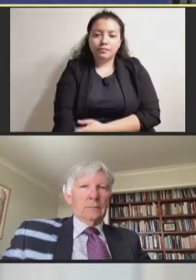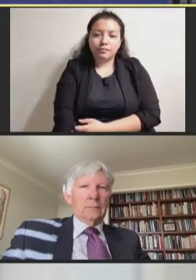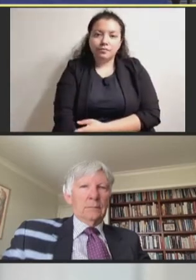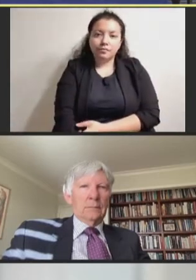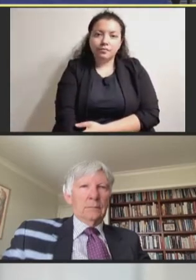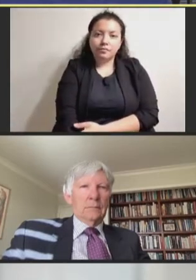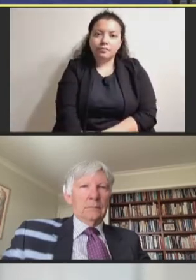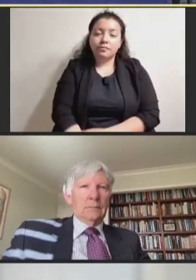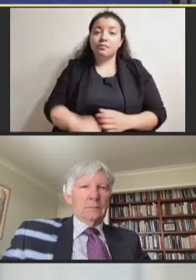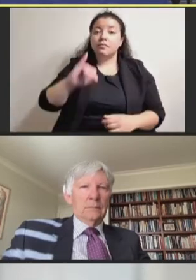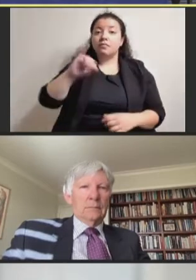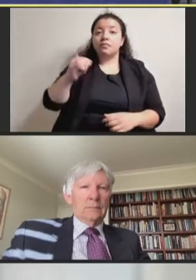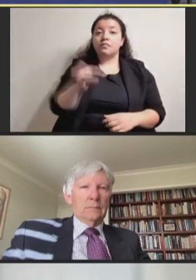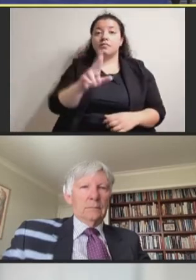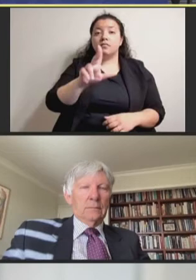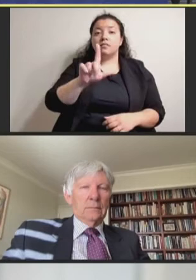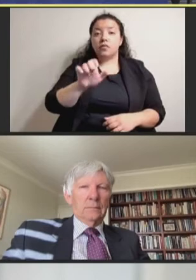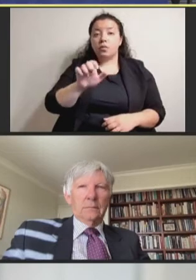Jewel Mullen.